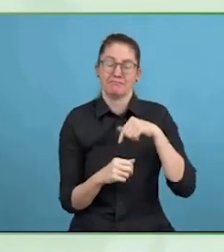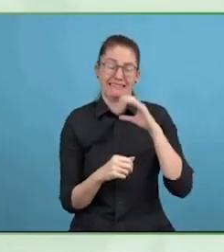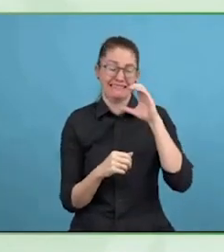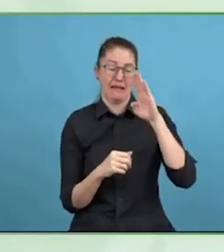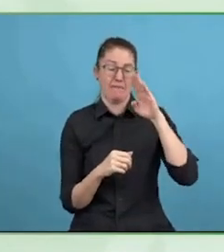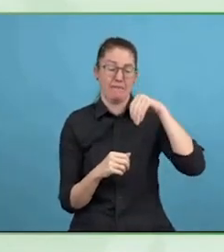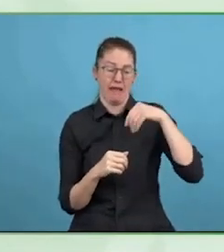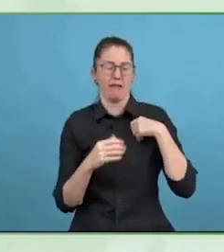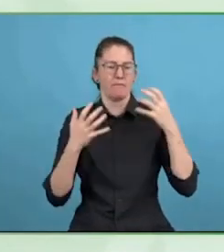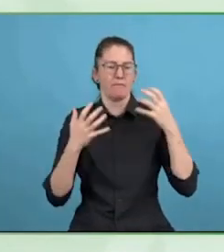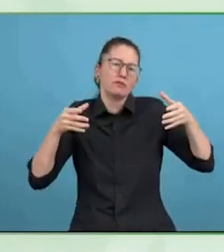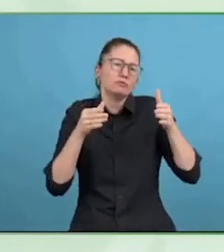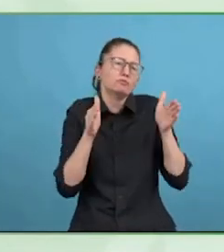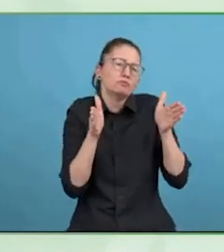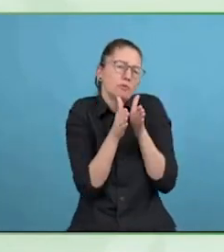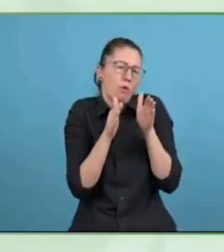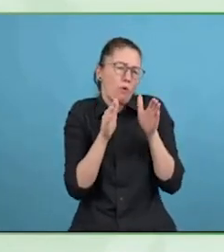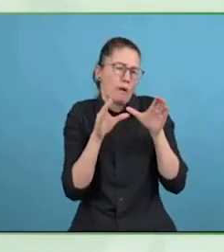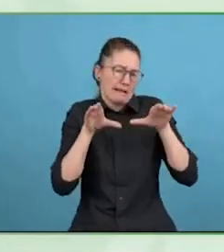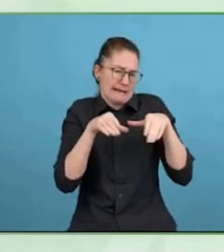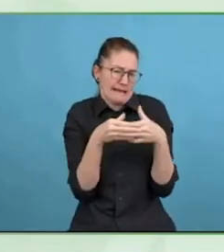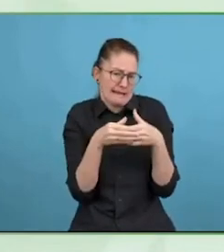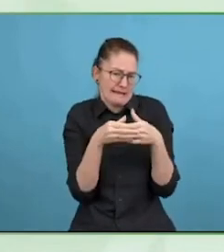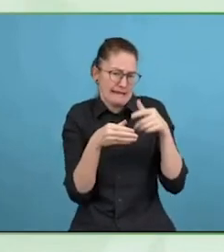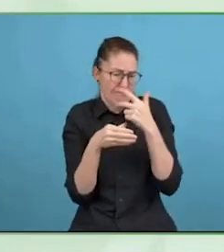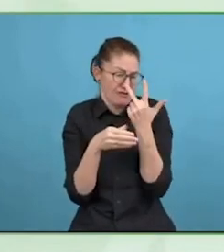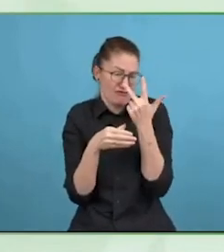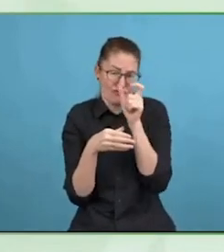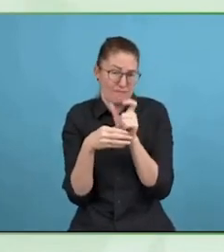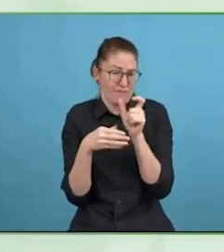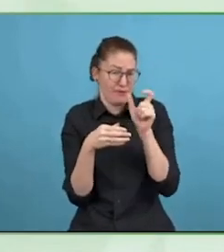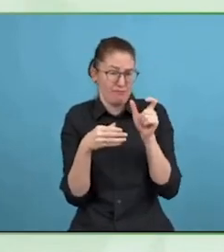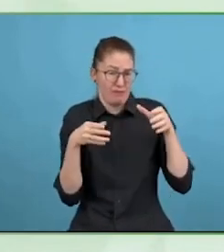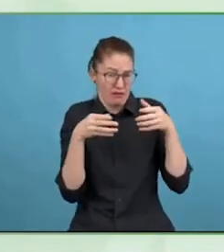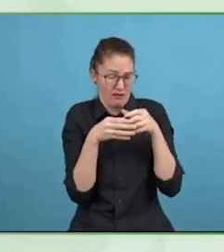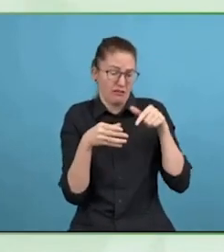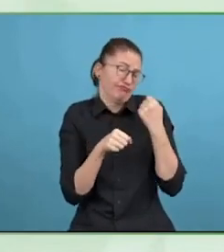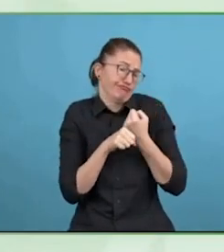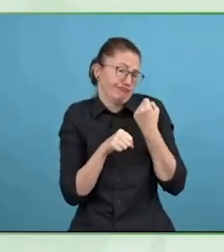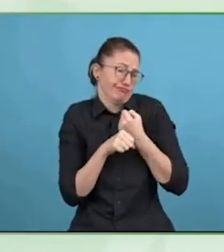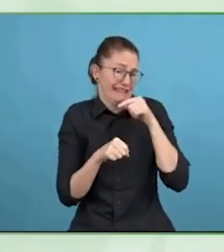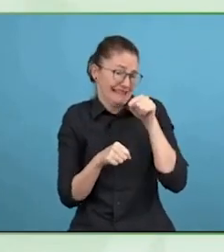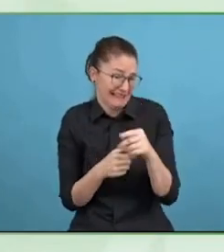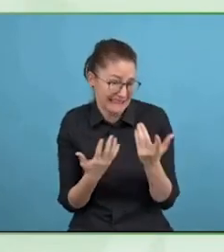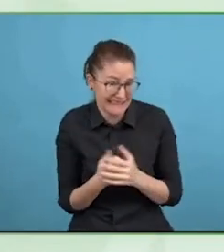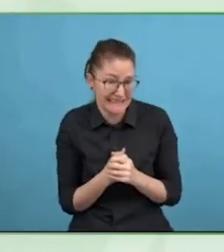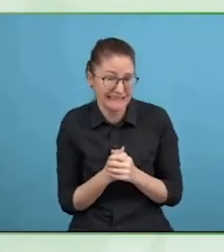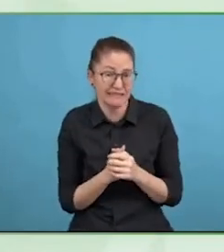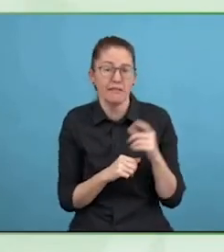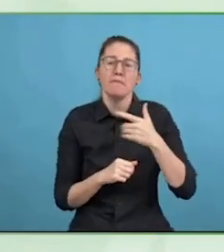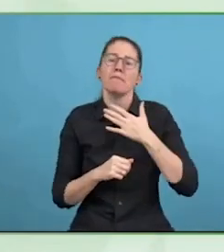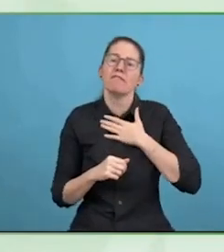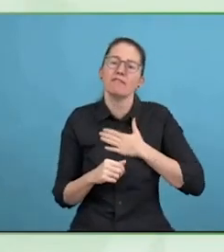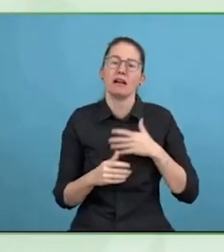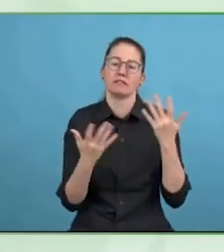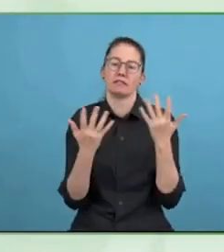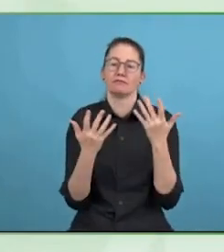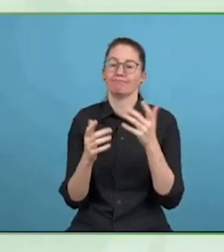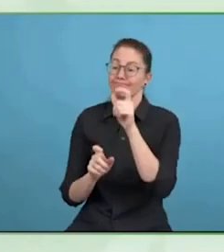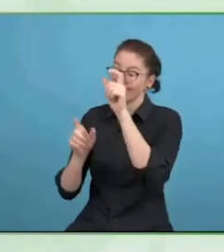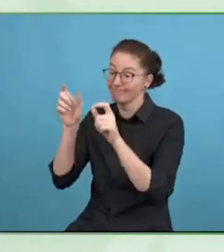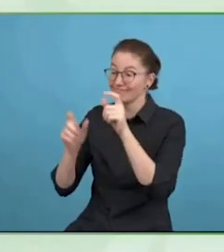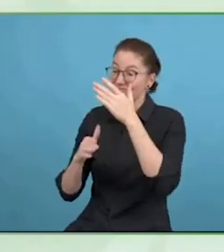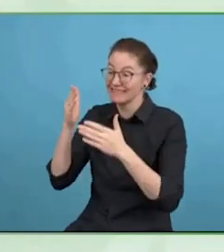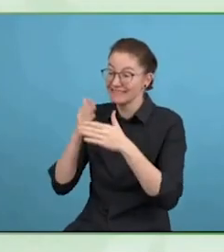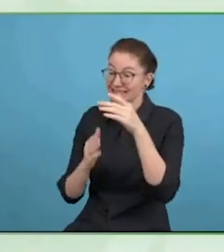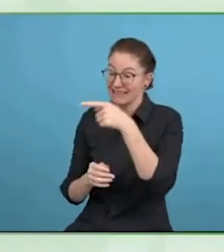board, because that sounds interesting, could you say in a few words, what is CBM exactly? It's a German organization, but could you give a bit of background